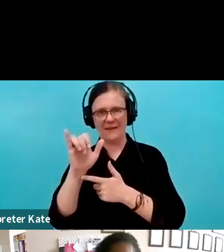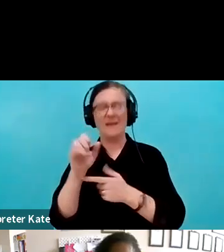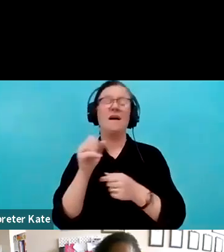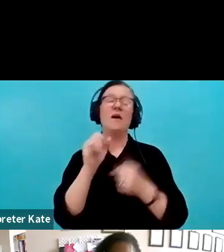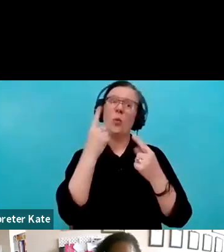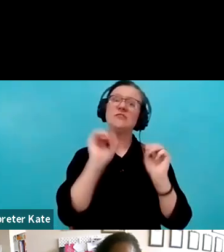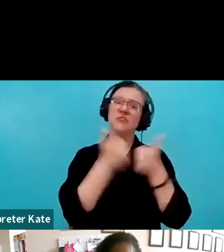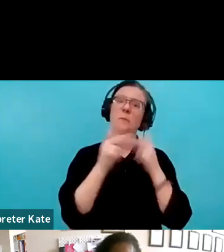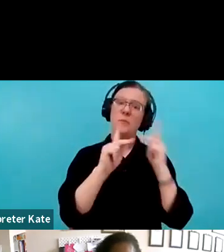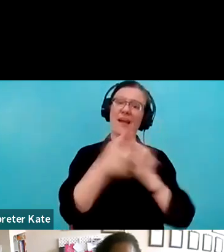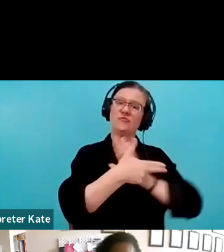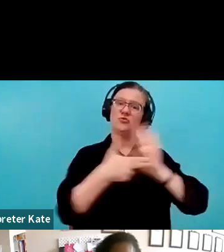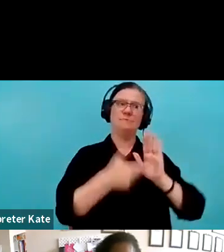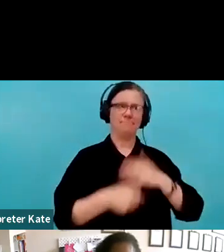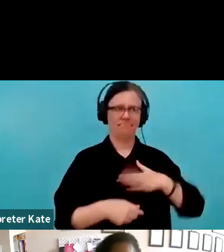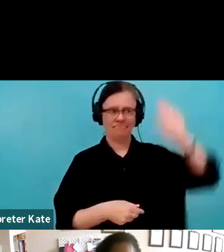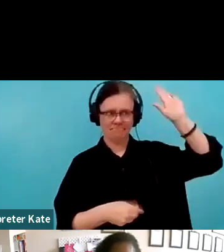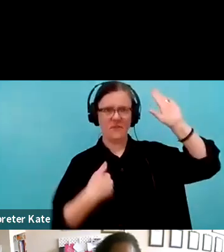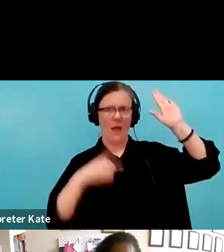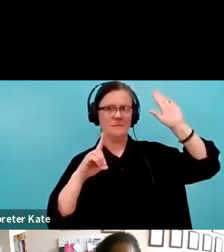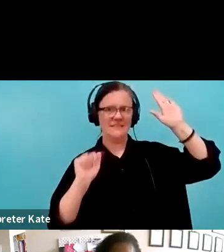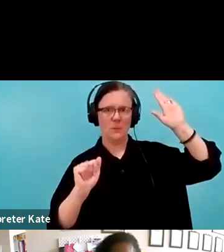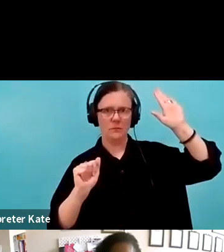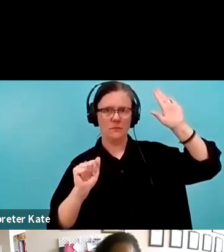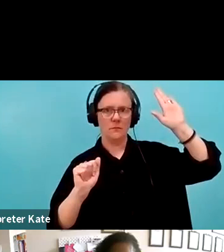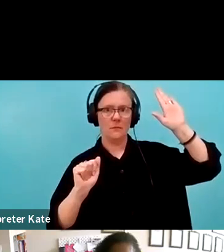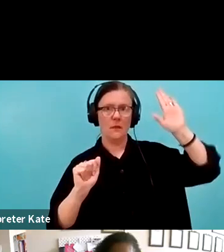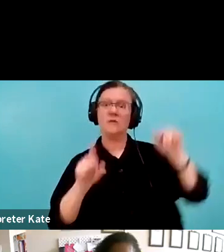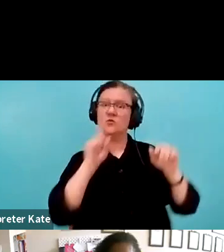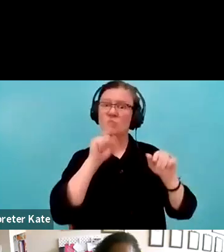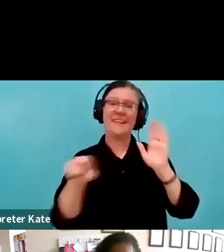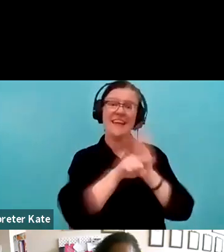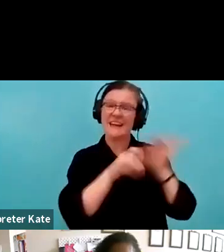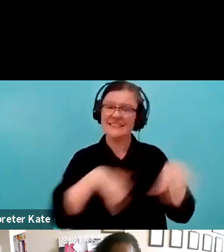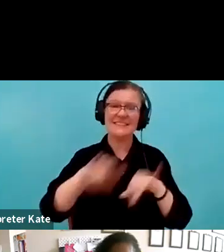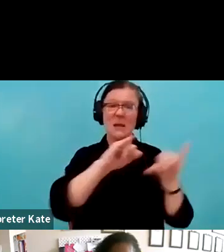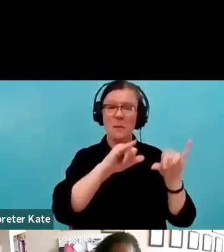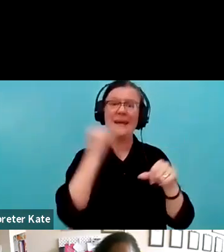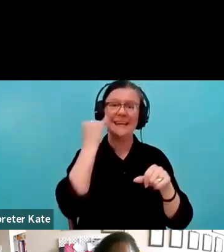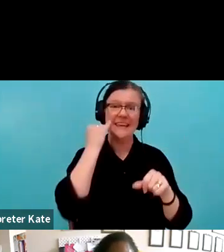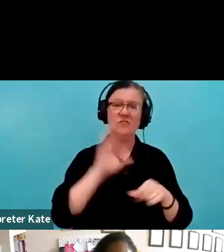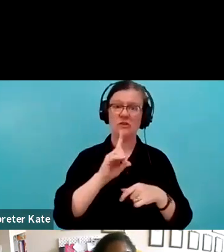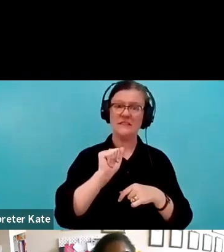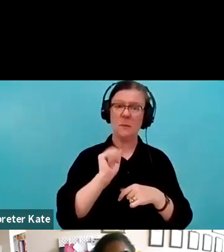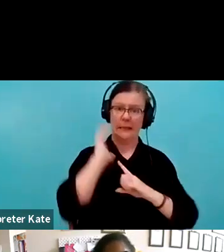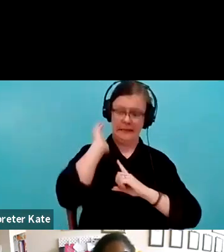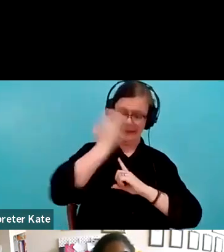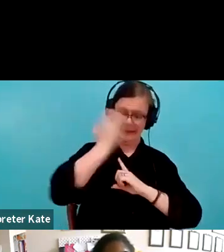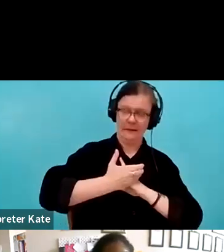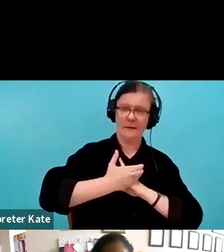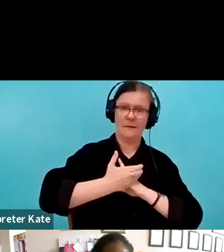disabled. And that there's so much stigma involved, especially when you have a hidden disability, that, you